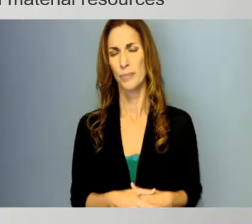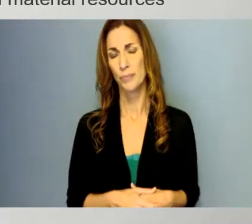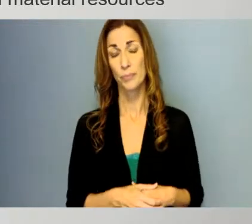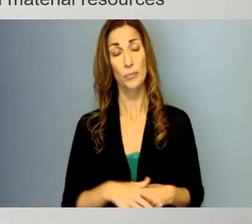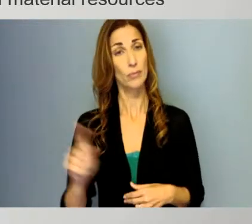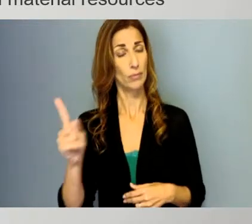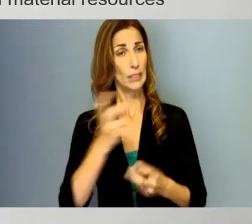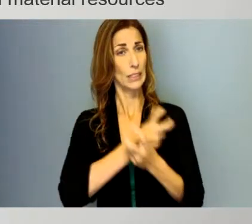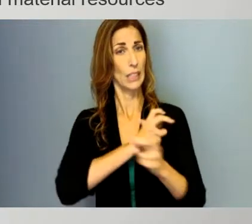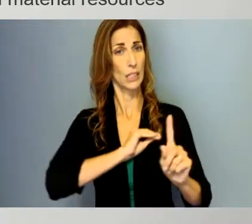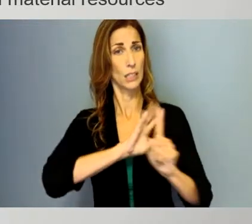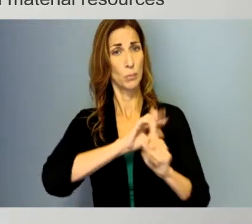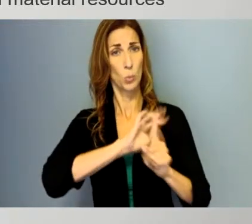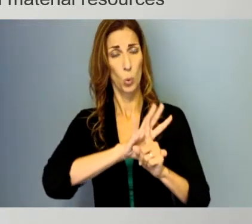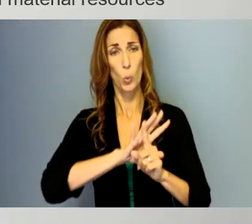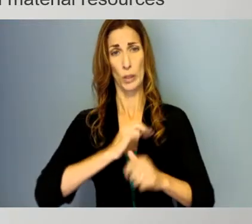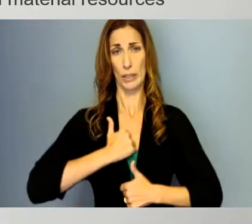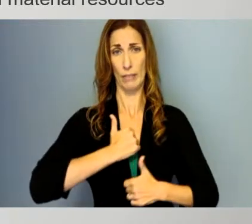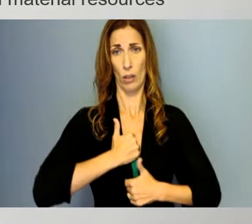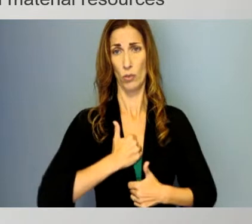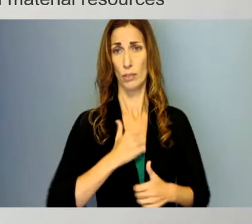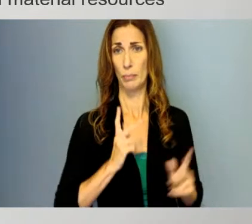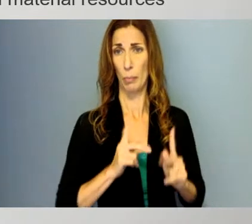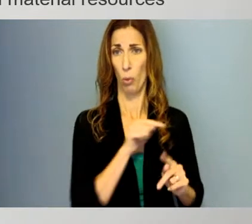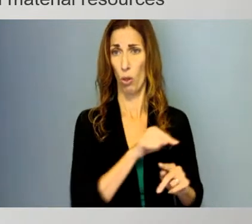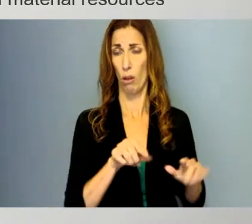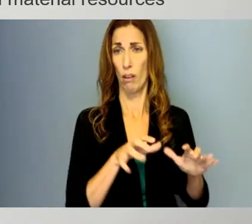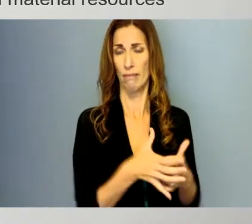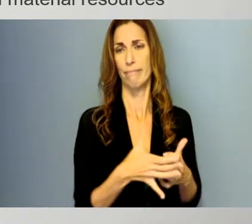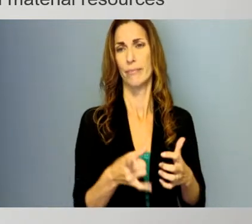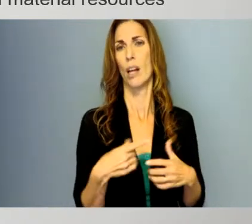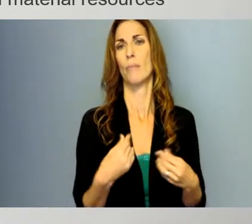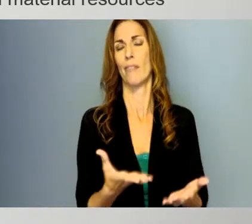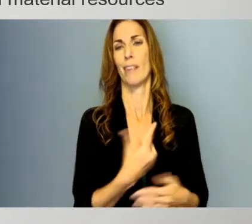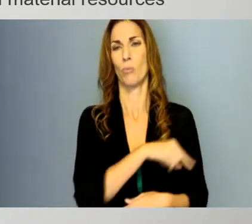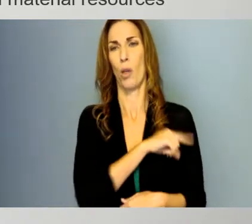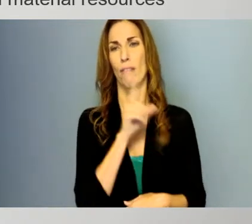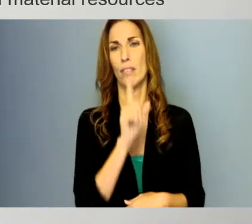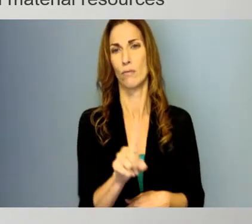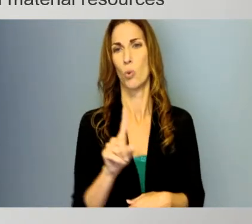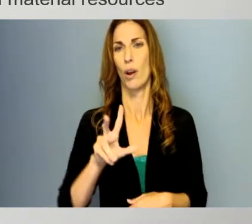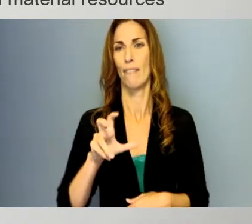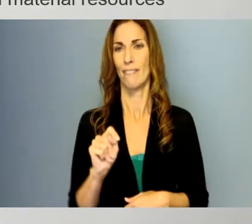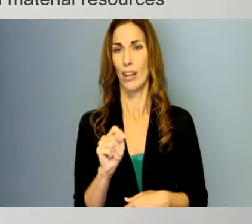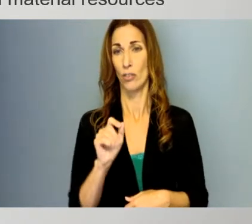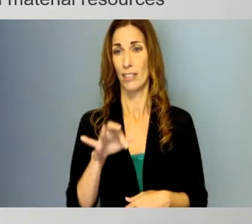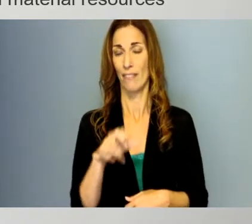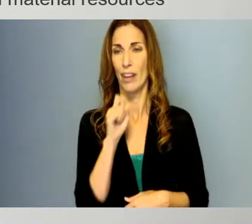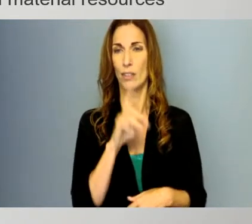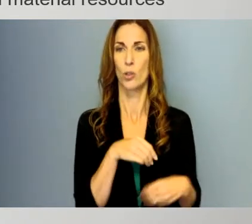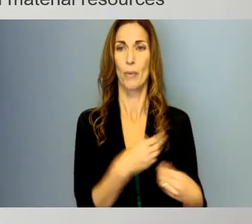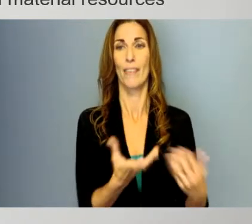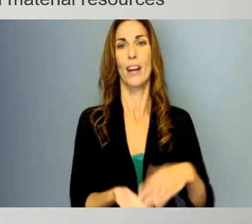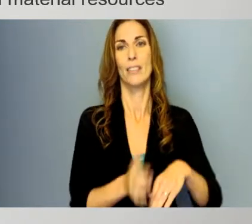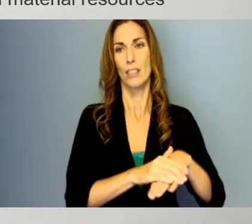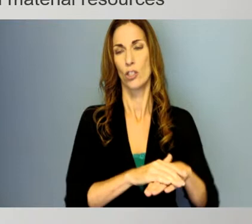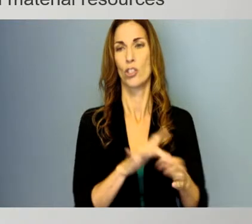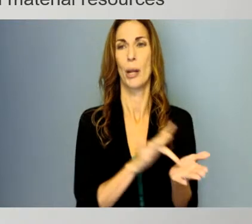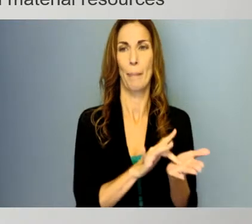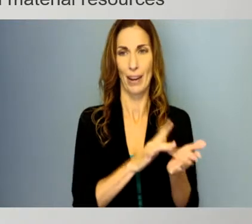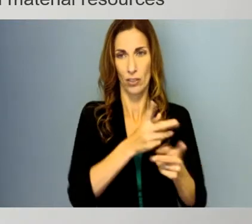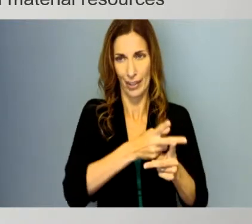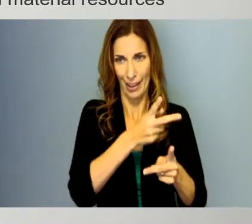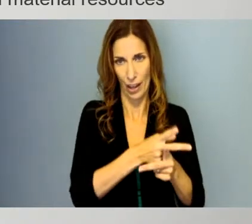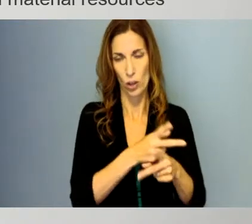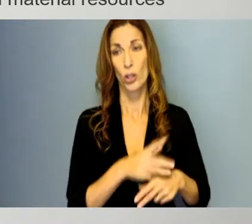toxic exposed veterans, this section provides eligibility for Department of Veterans Affairs to provide additional medical